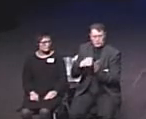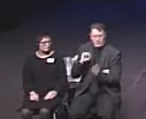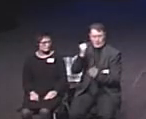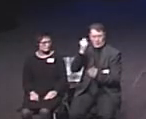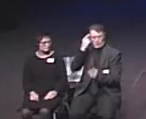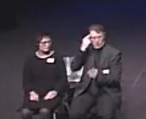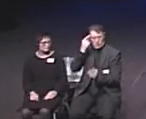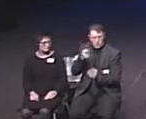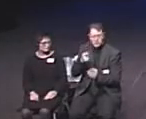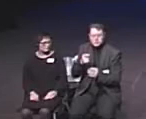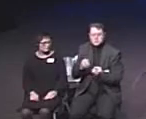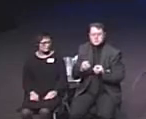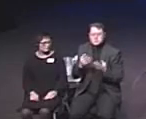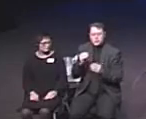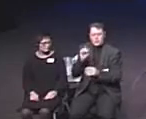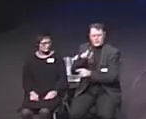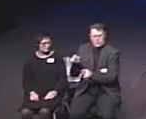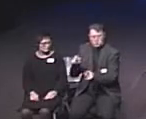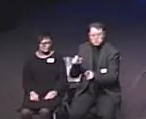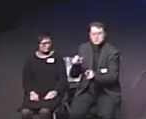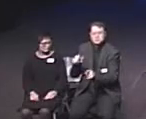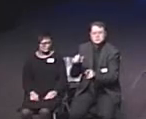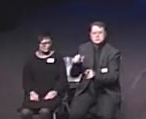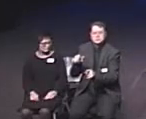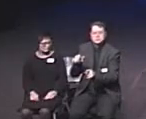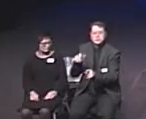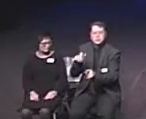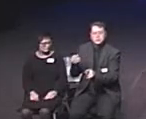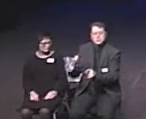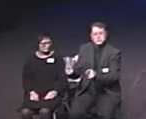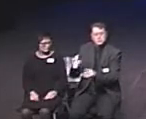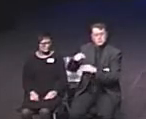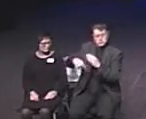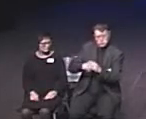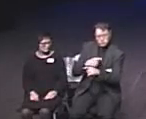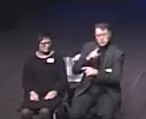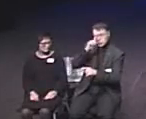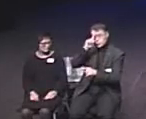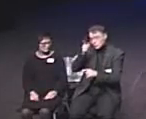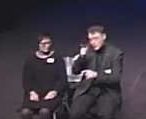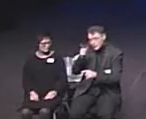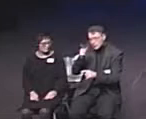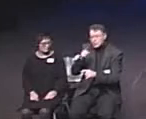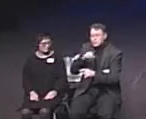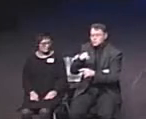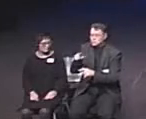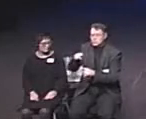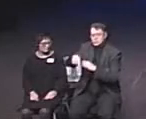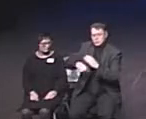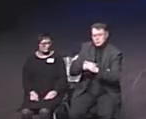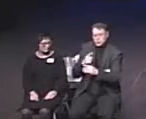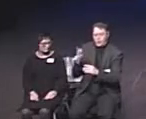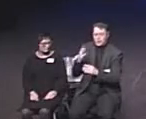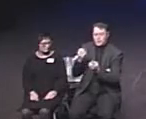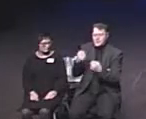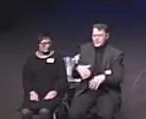to make sure that the teachers really get that they can come to us without losing